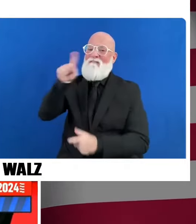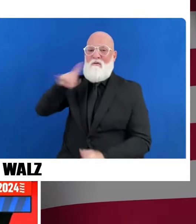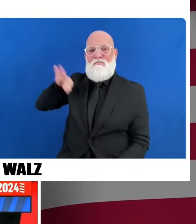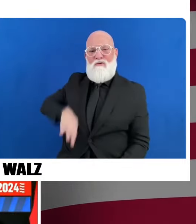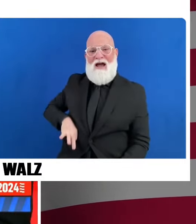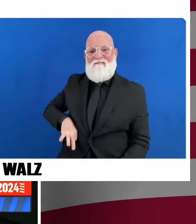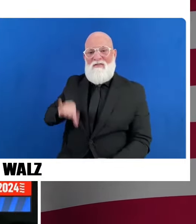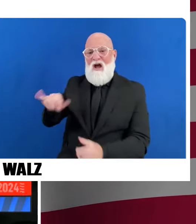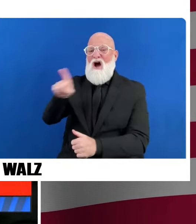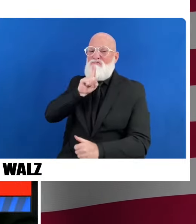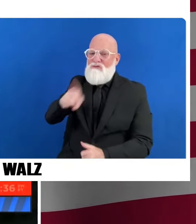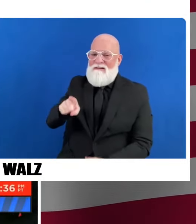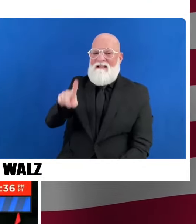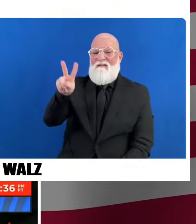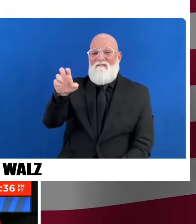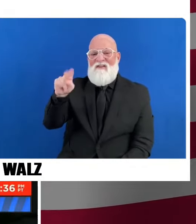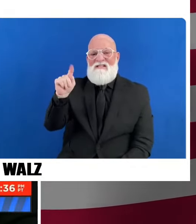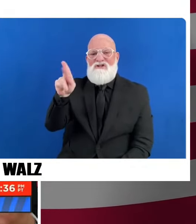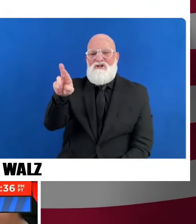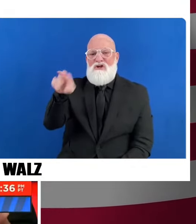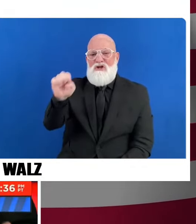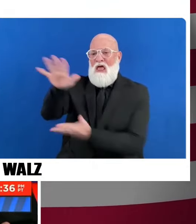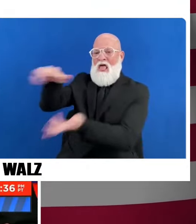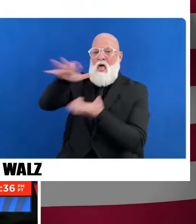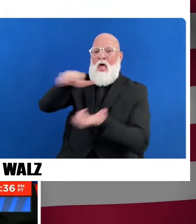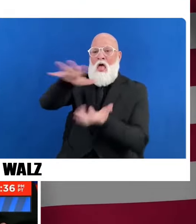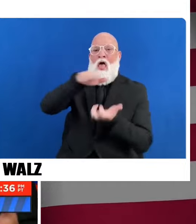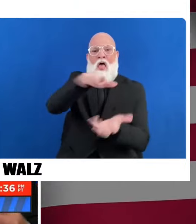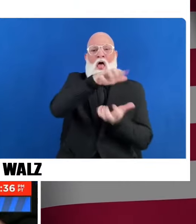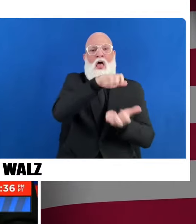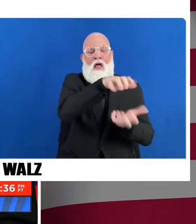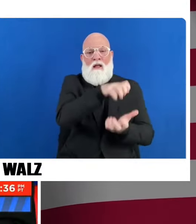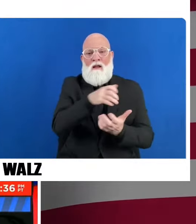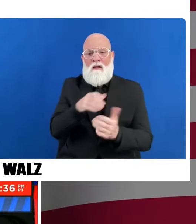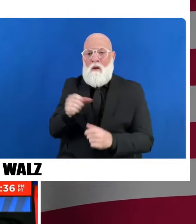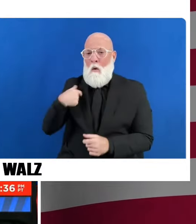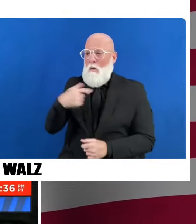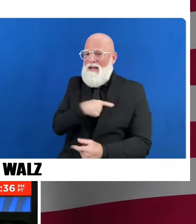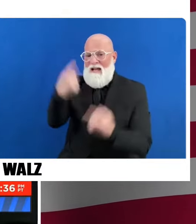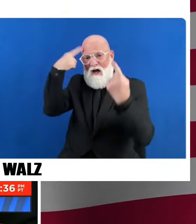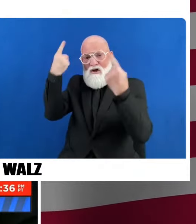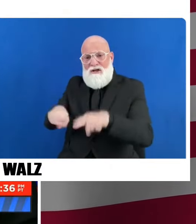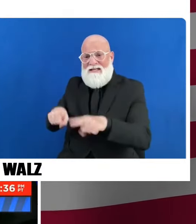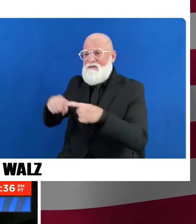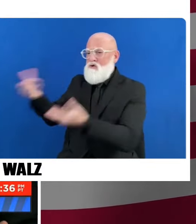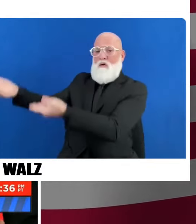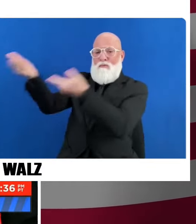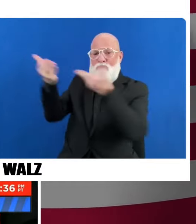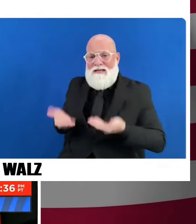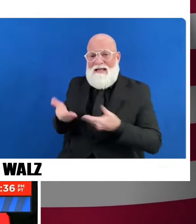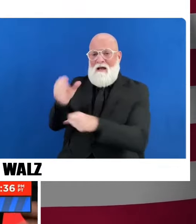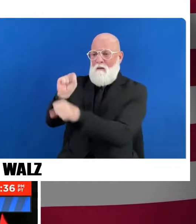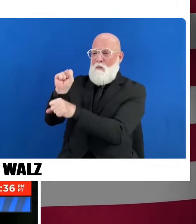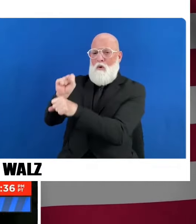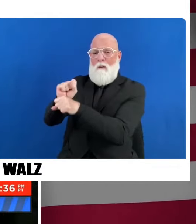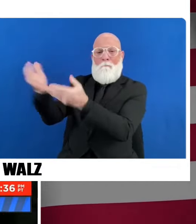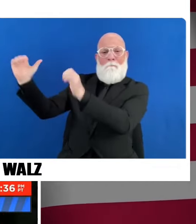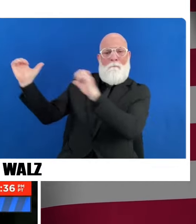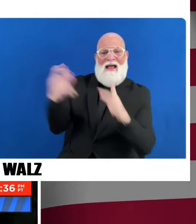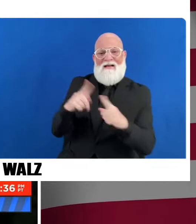cases, putting money into companies that were overseas. We're in agreement that we bring those home. The issue is Donald Trump is talking about it. Kamala Harris has a